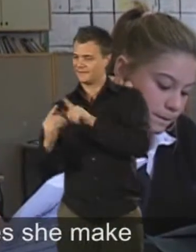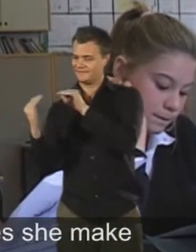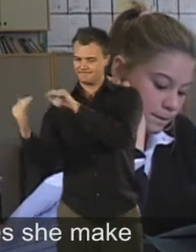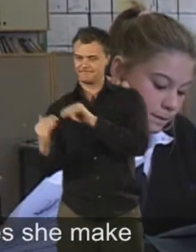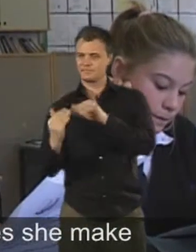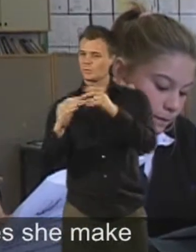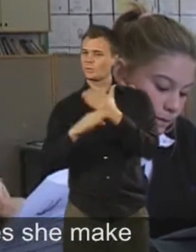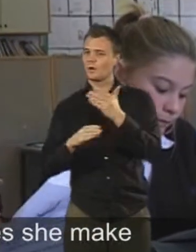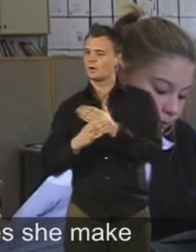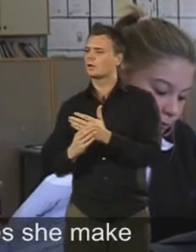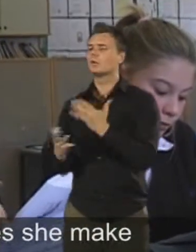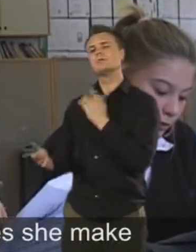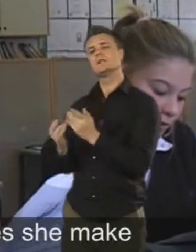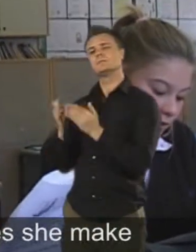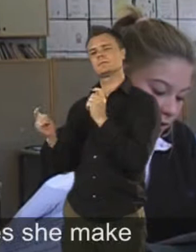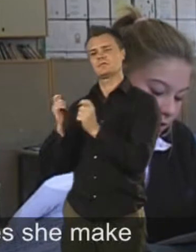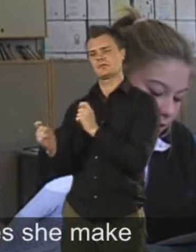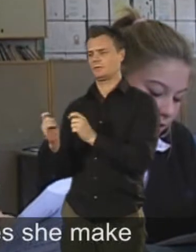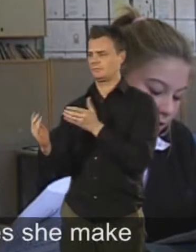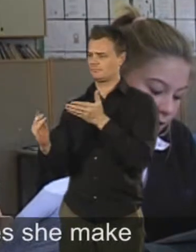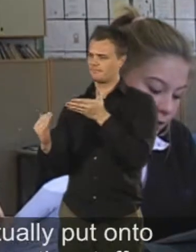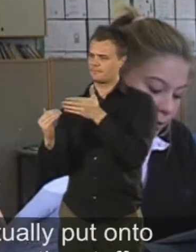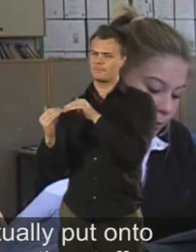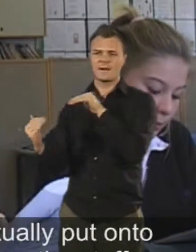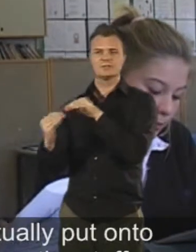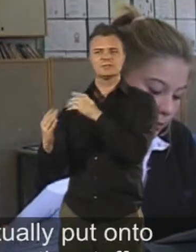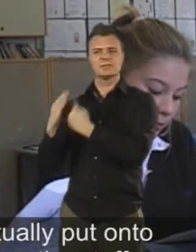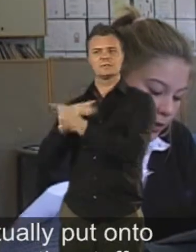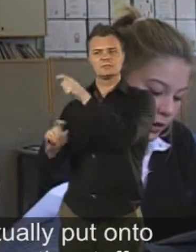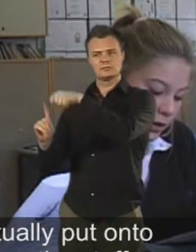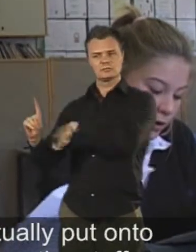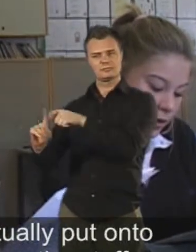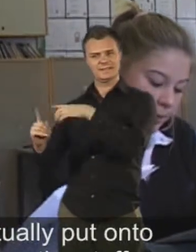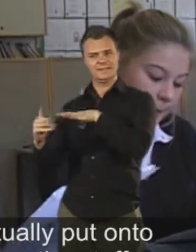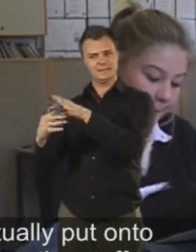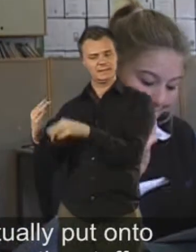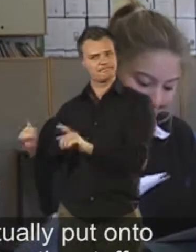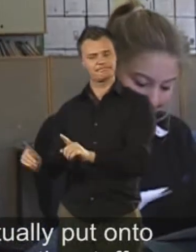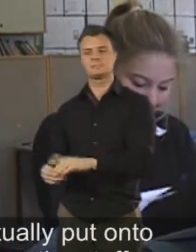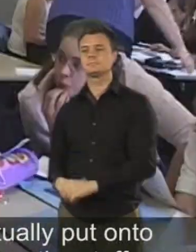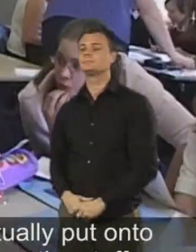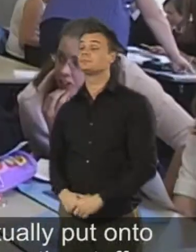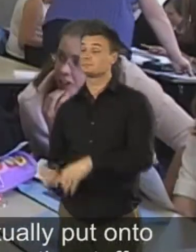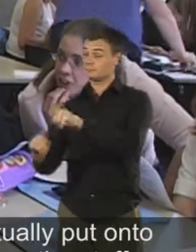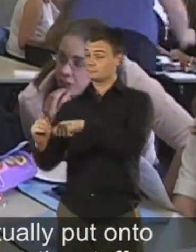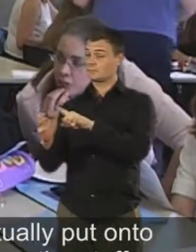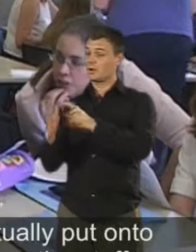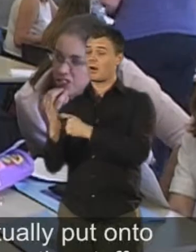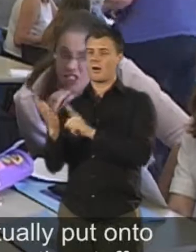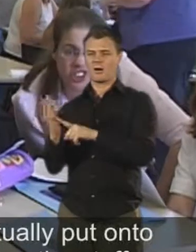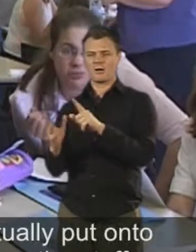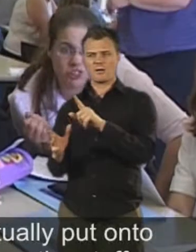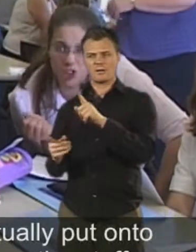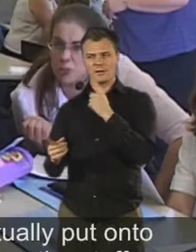What reasonable adjustments does she make to meet individual pupils' needs? With Carl, everything for him is actually put onto disk to put